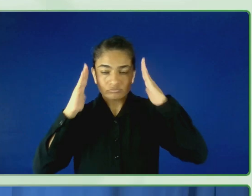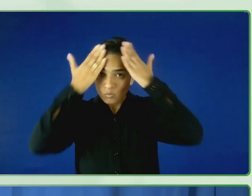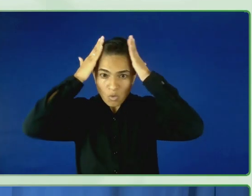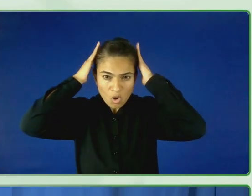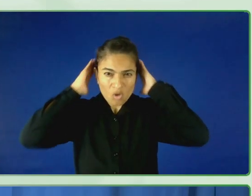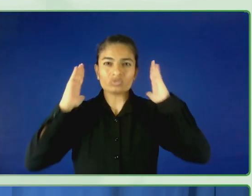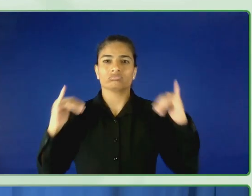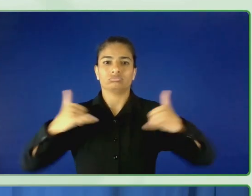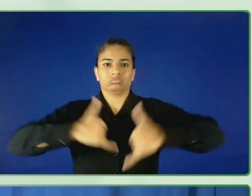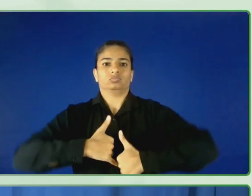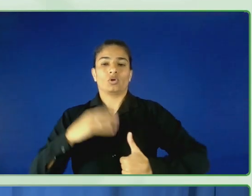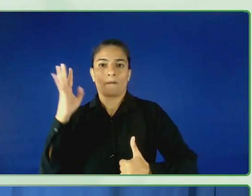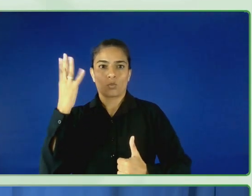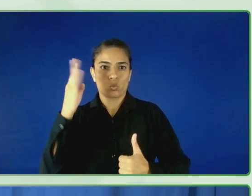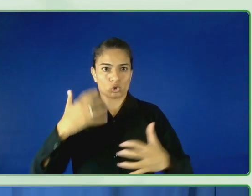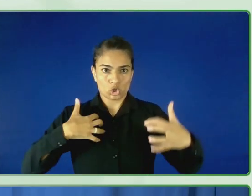blue.